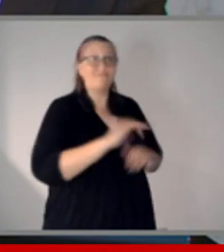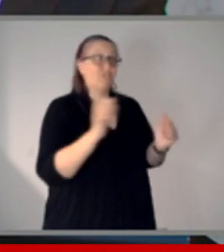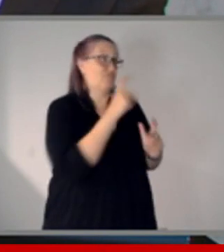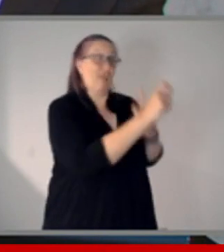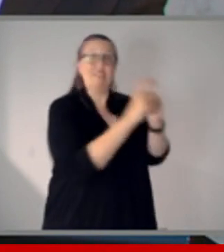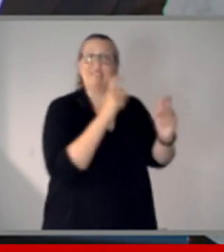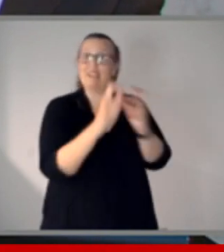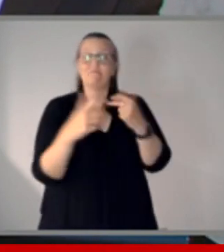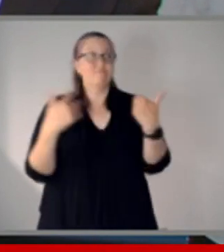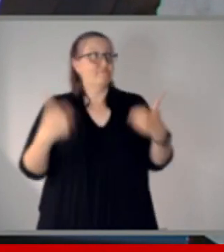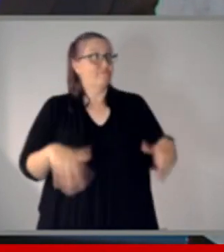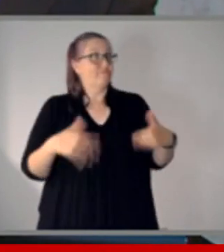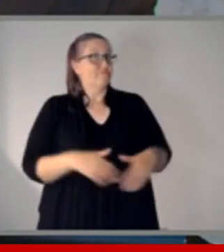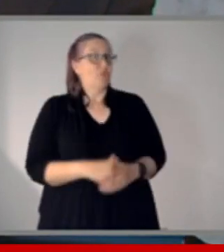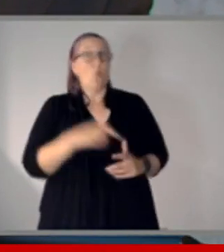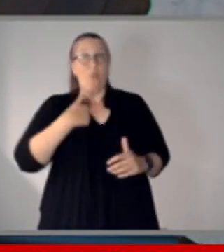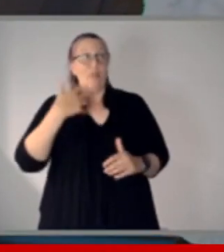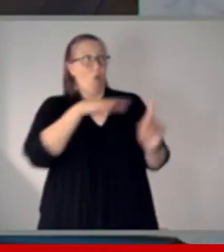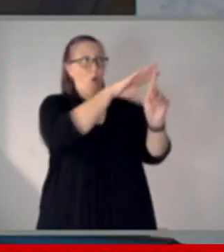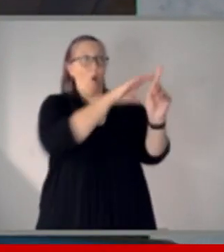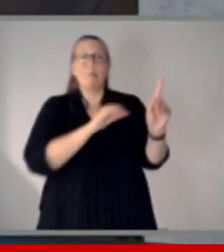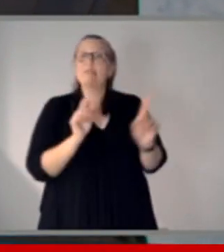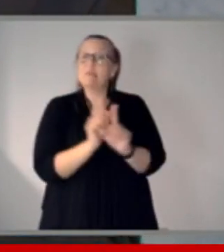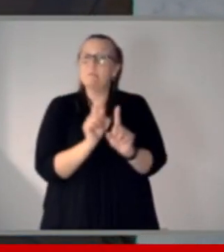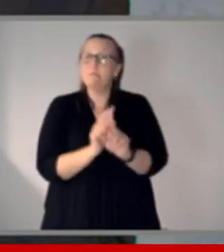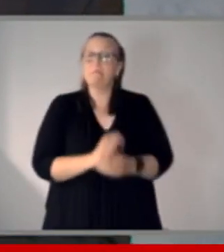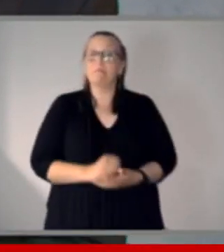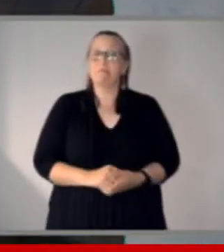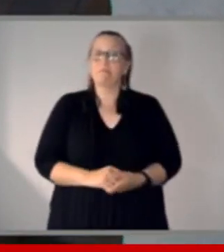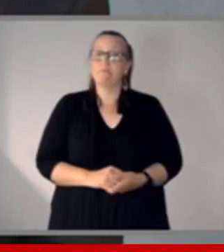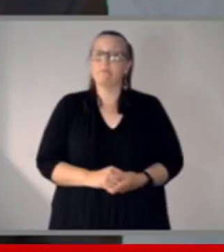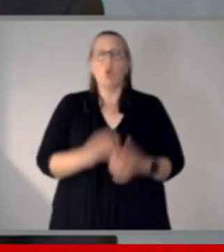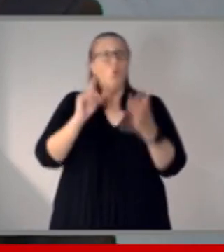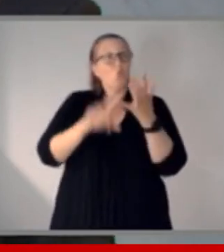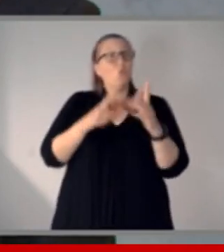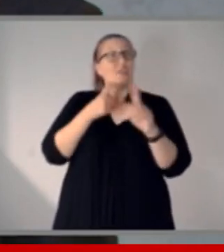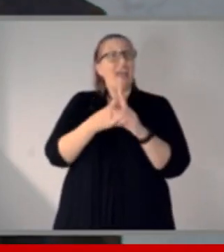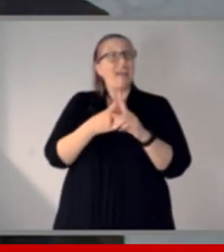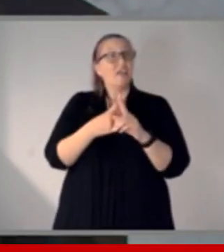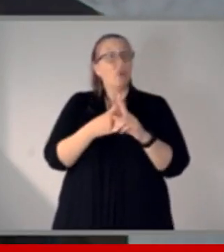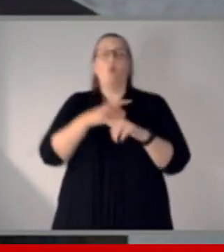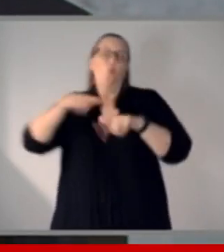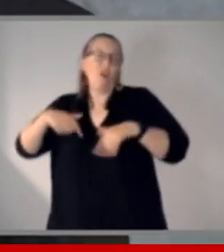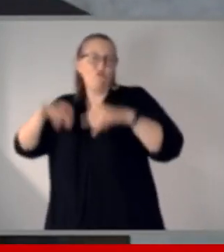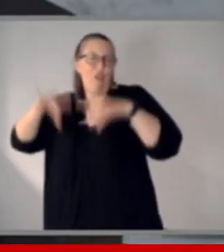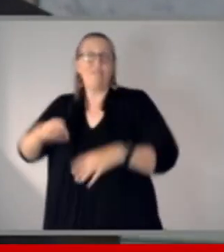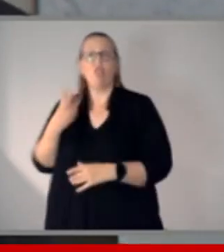to. What they found is they've had their fifth wave really in the UK, and that's similar to most of the rest of the